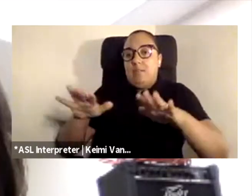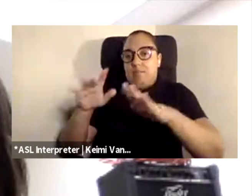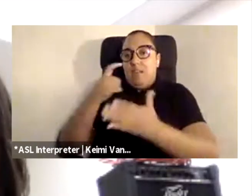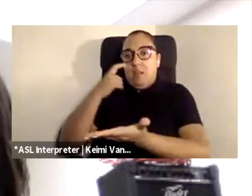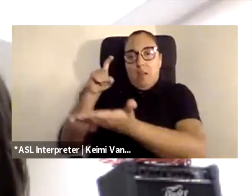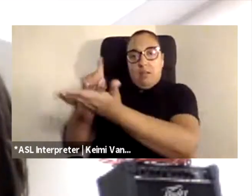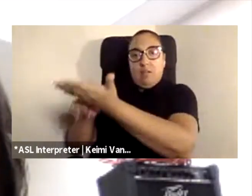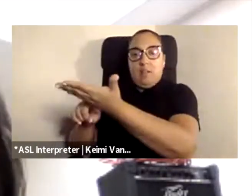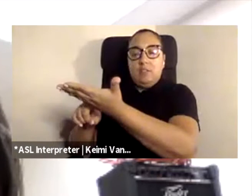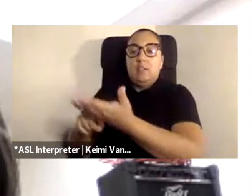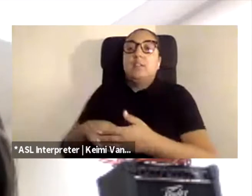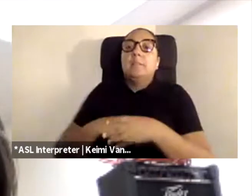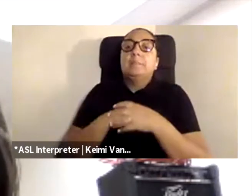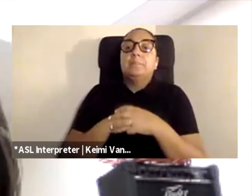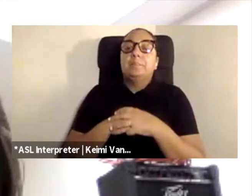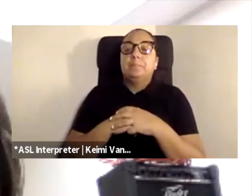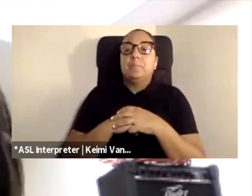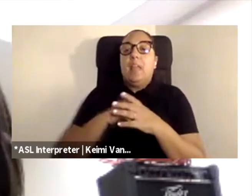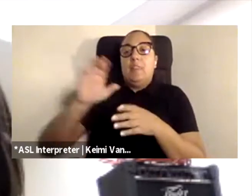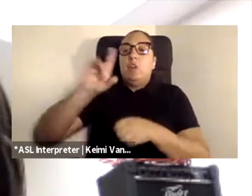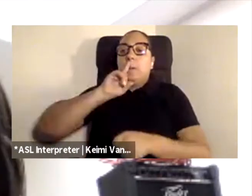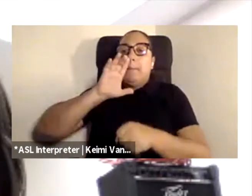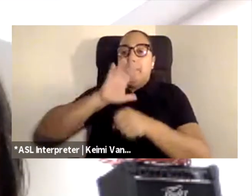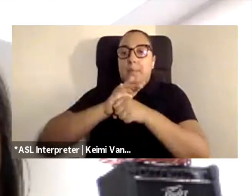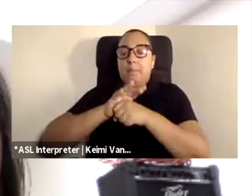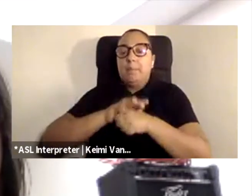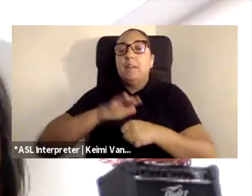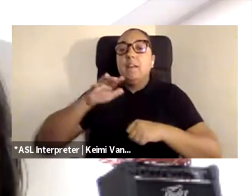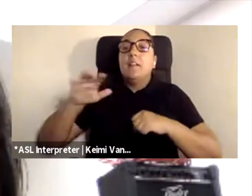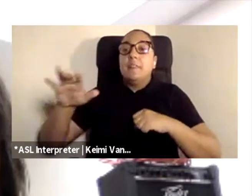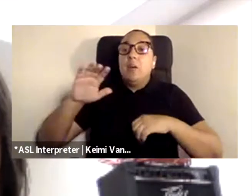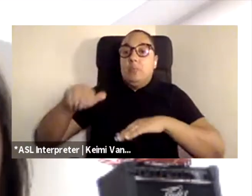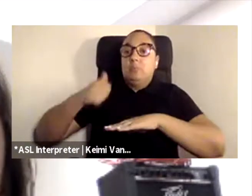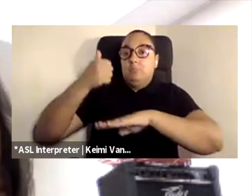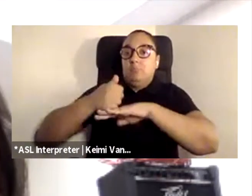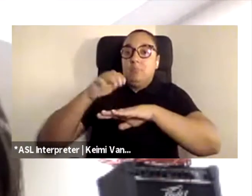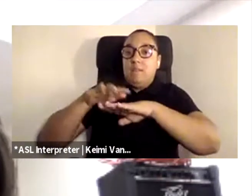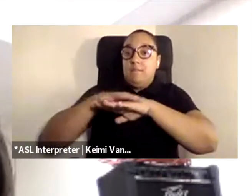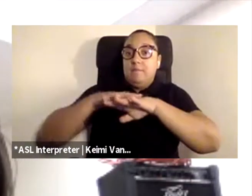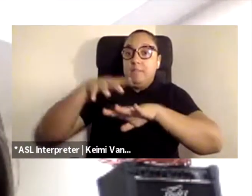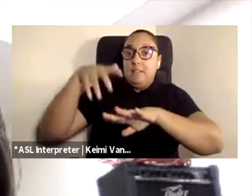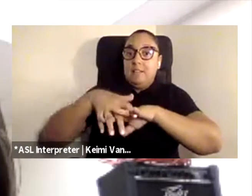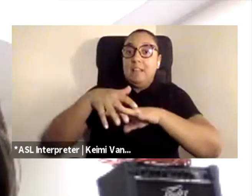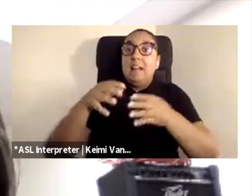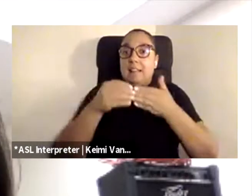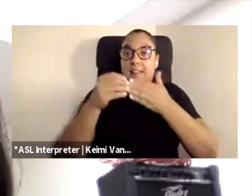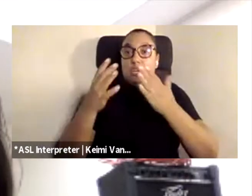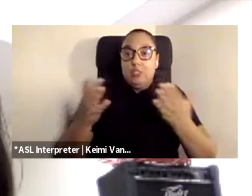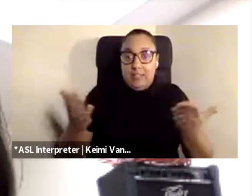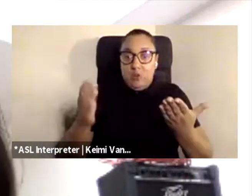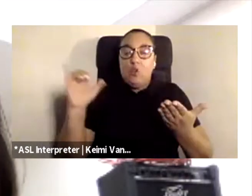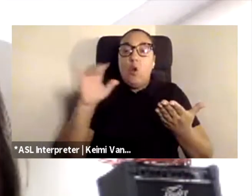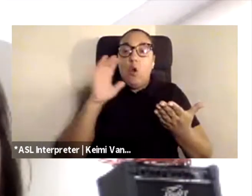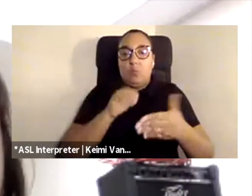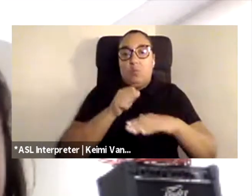flagship university, which was developed by Indigenous leaders here at UT. And I'm going to put a link in the chat as well